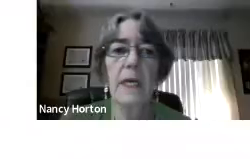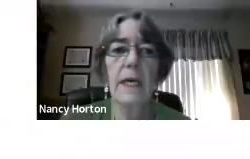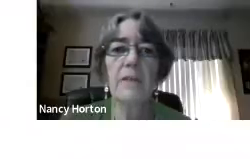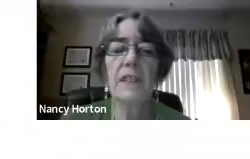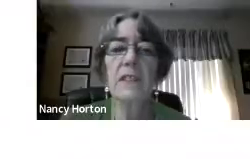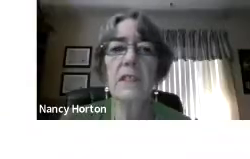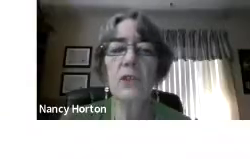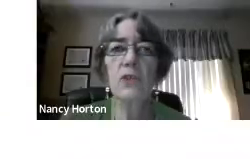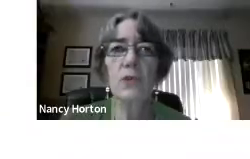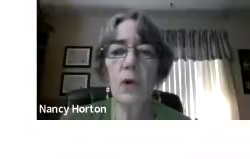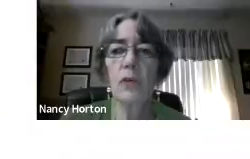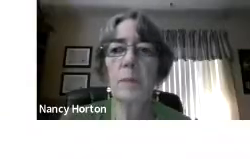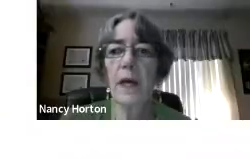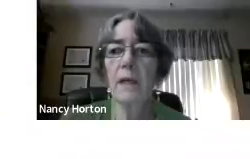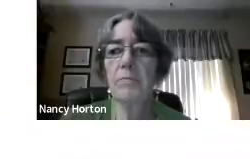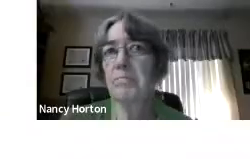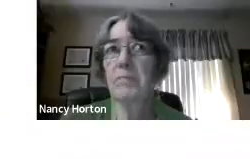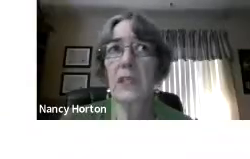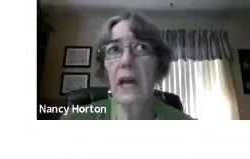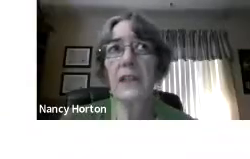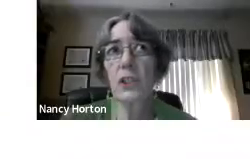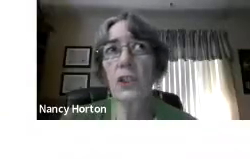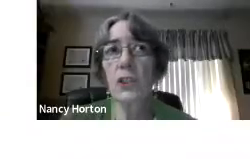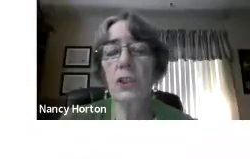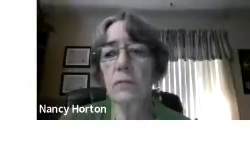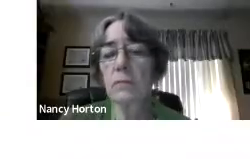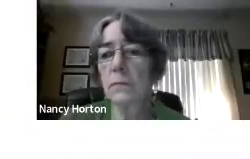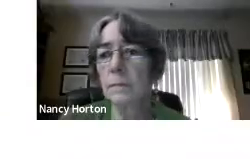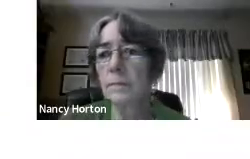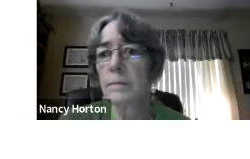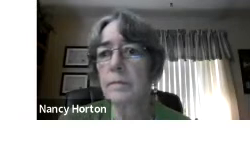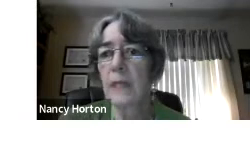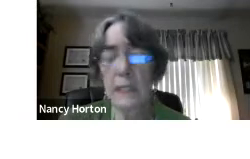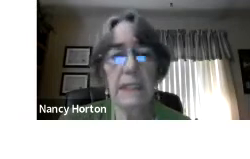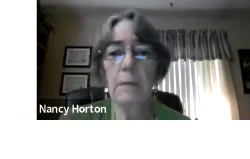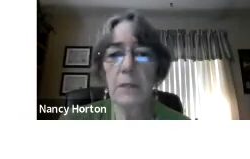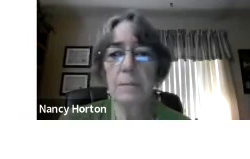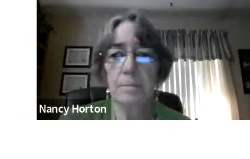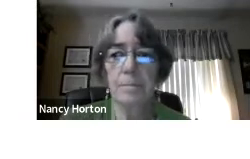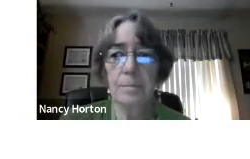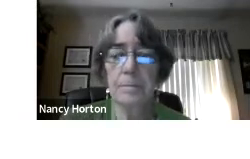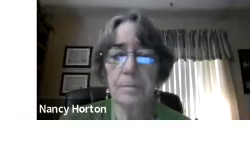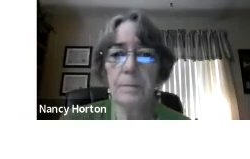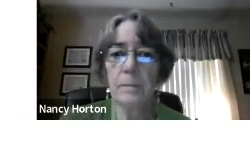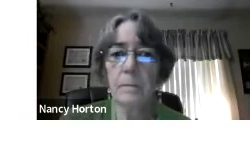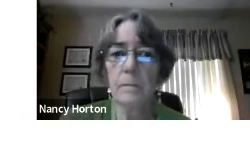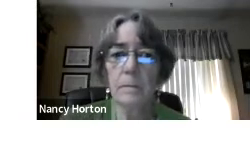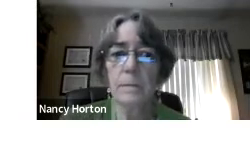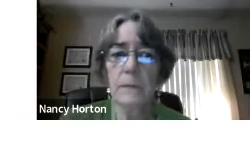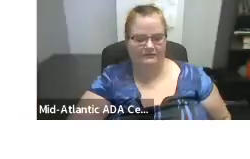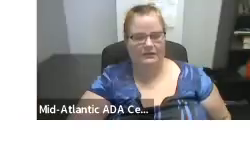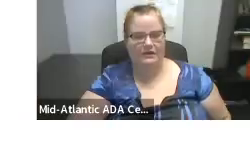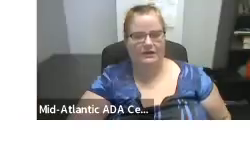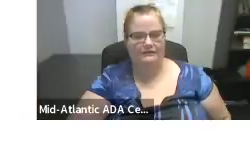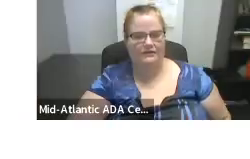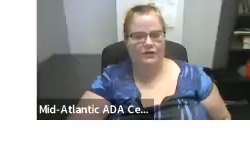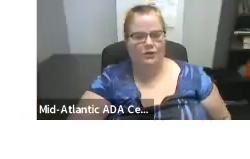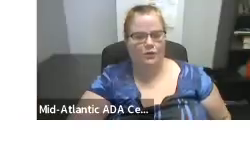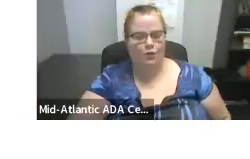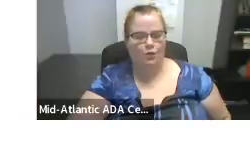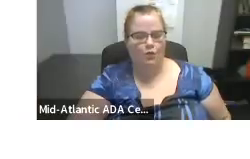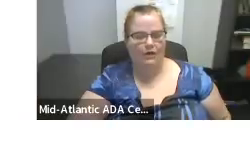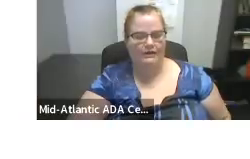Exempt. If it's controlled by the Catholic Church, it's exempt under Title